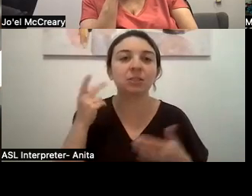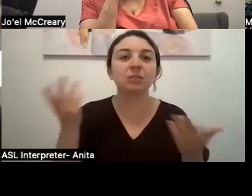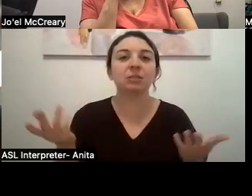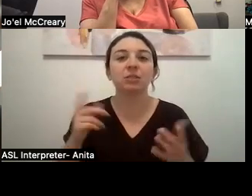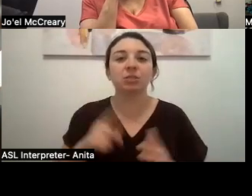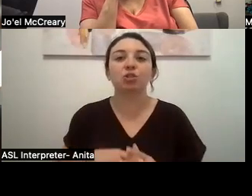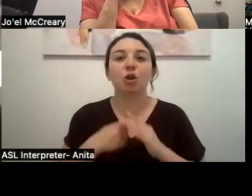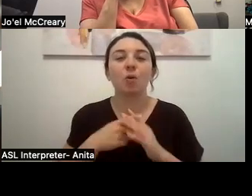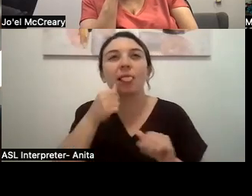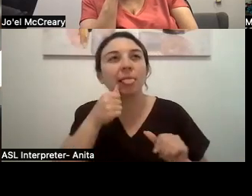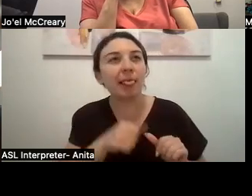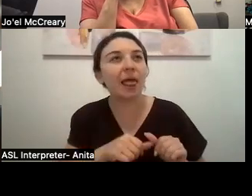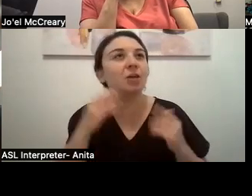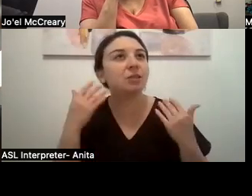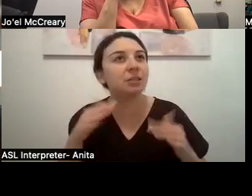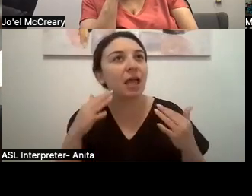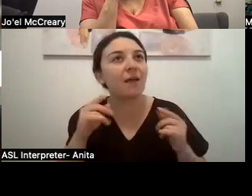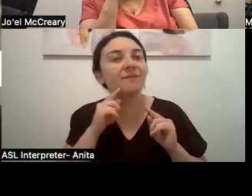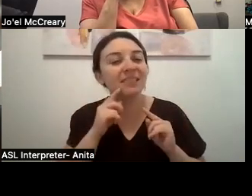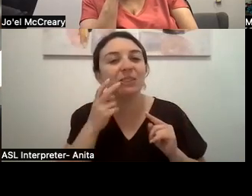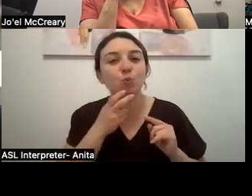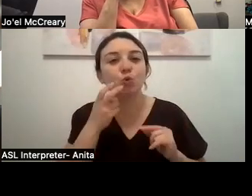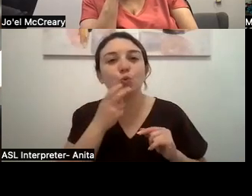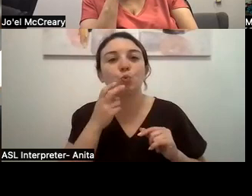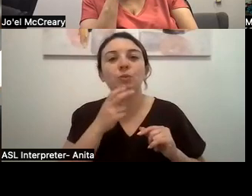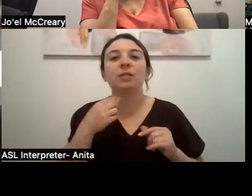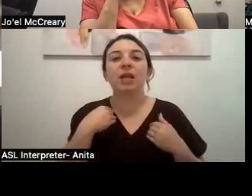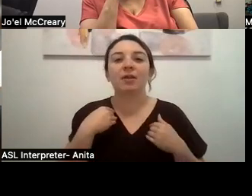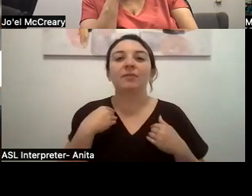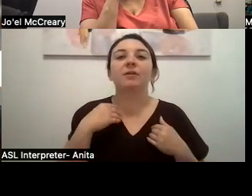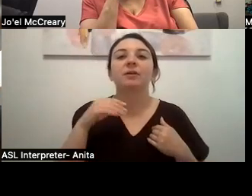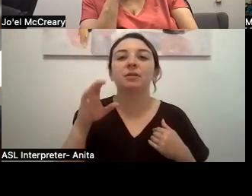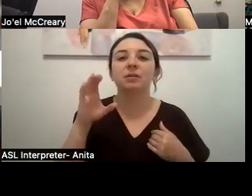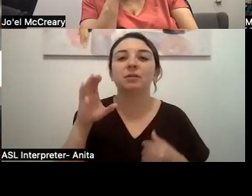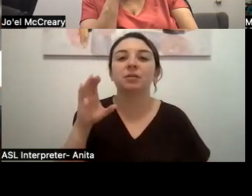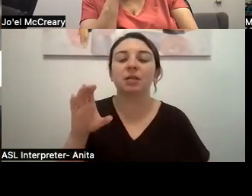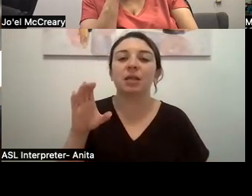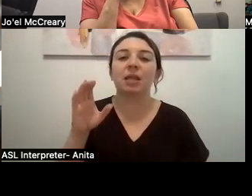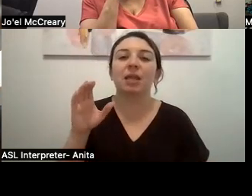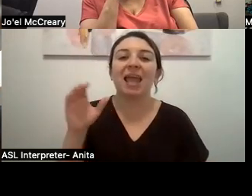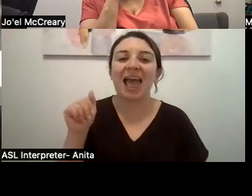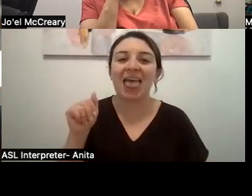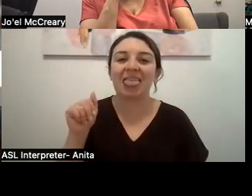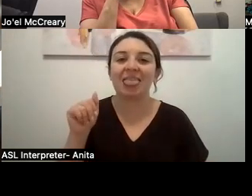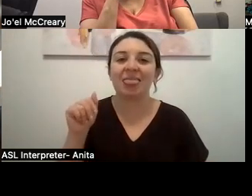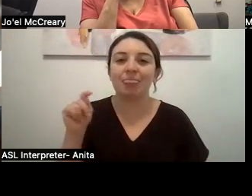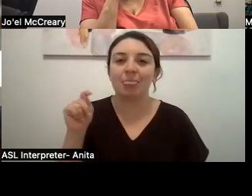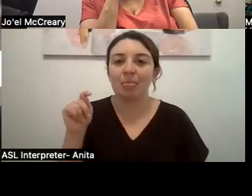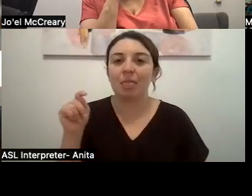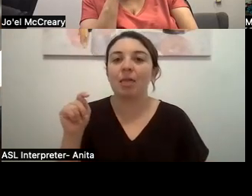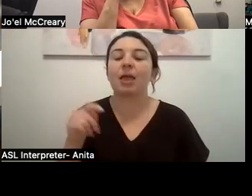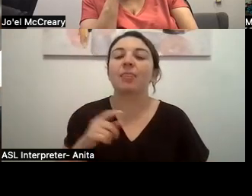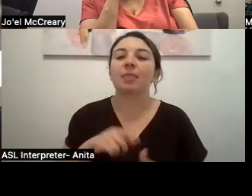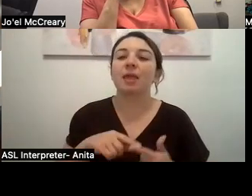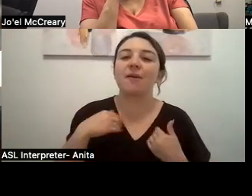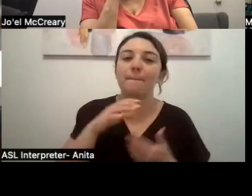letter sounds, and then you start with what we call the CVC words, which is our cat, and we start blending. And then we go into what we call blends,